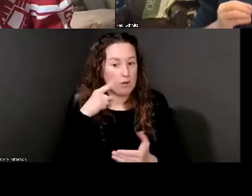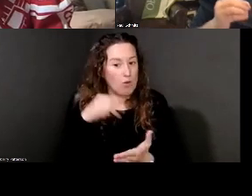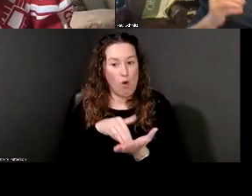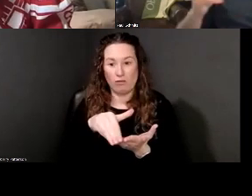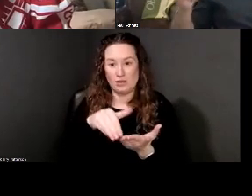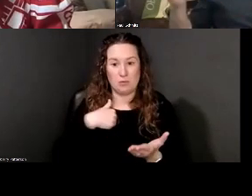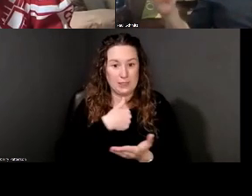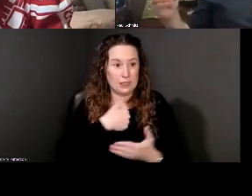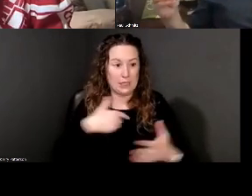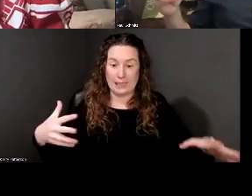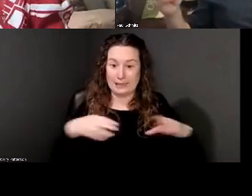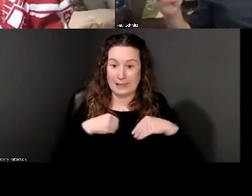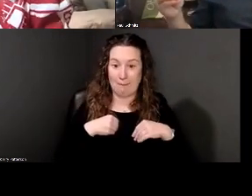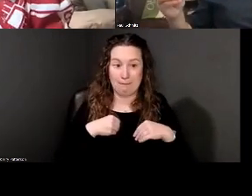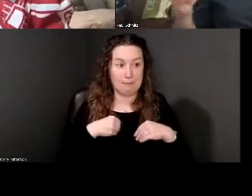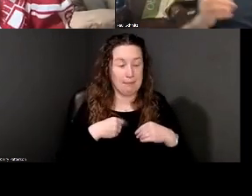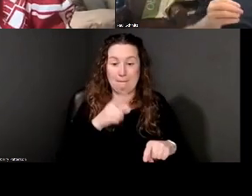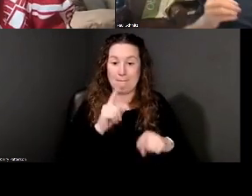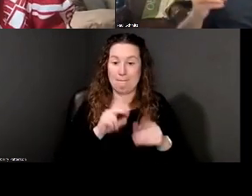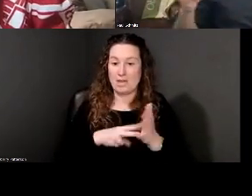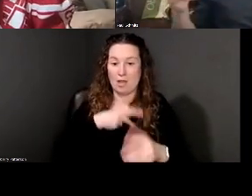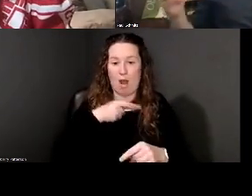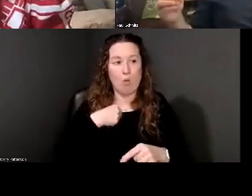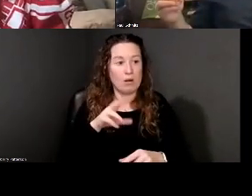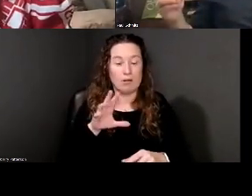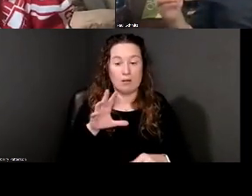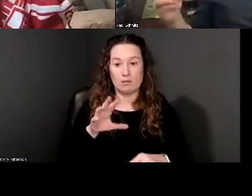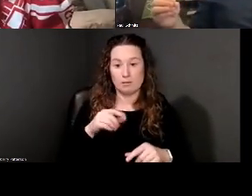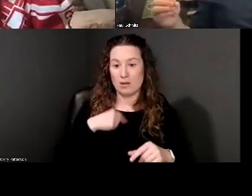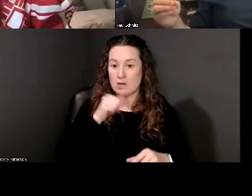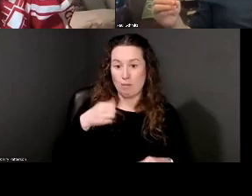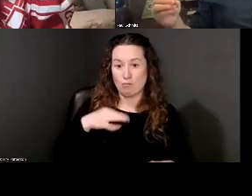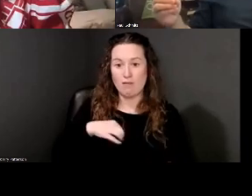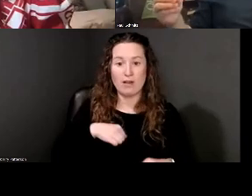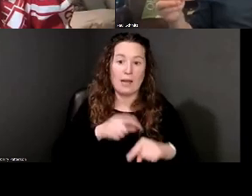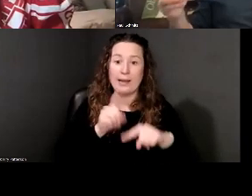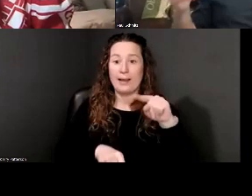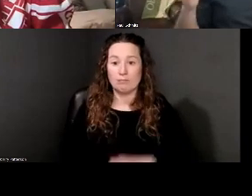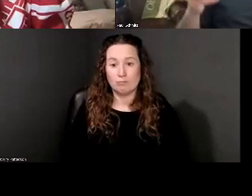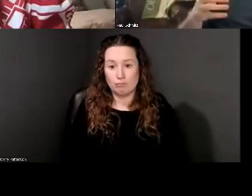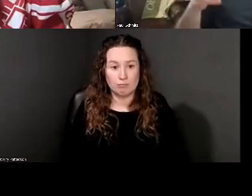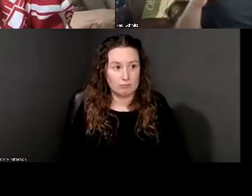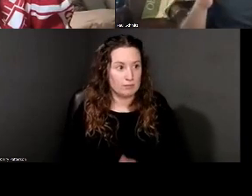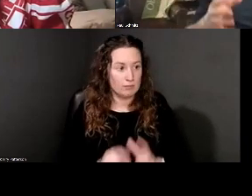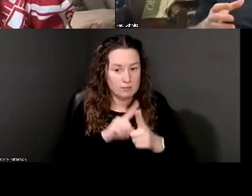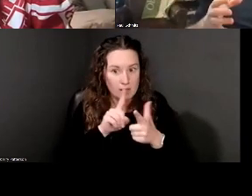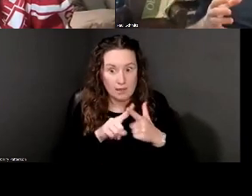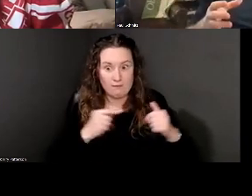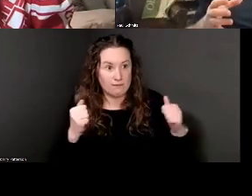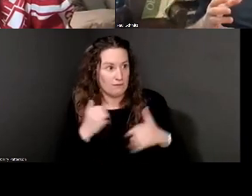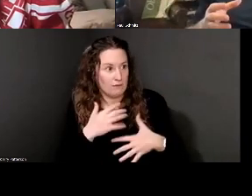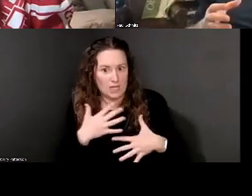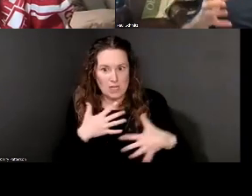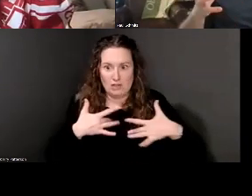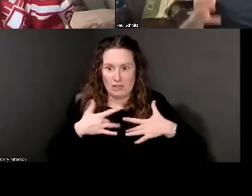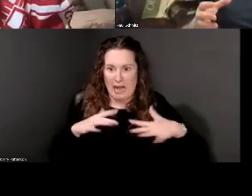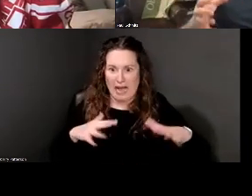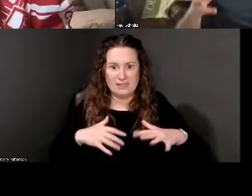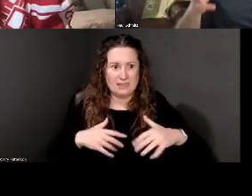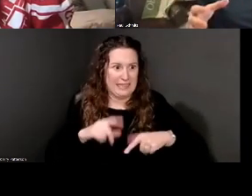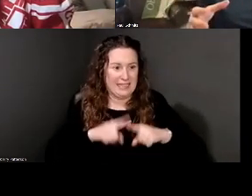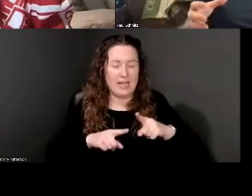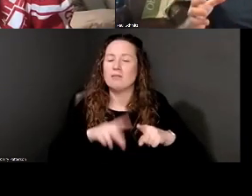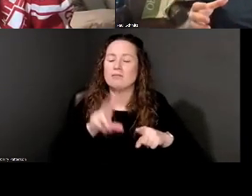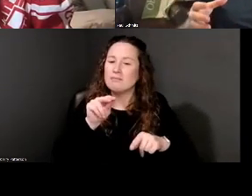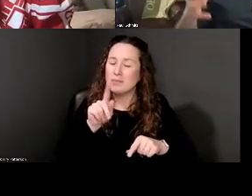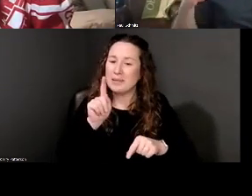accept that that means we can't do anything, and then we all act out of fear instead of really understanding the line so we know